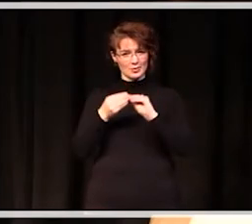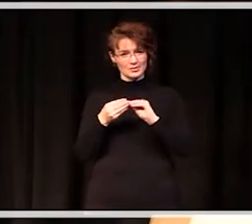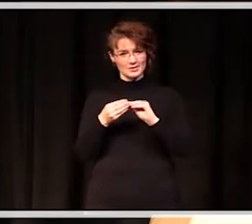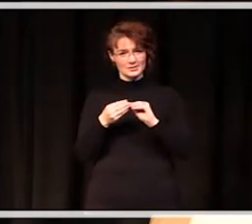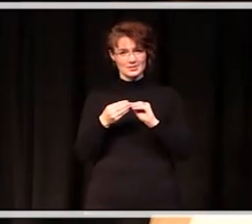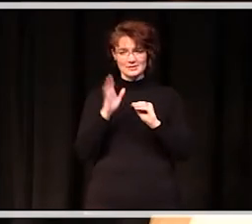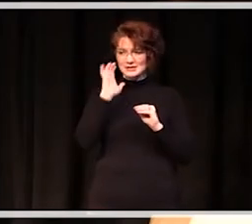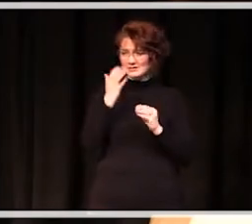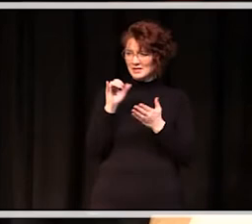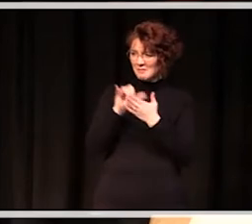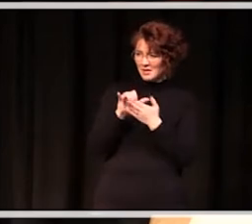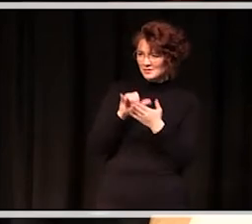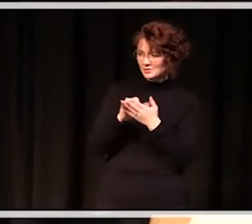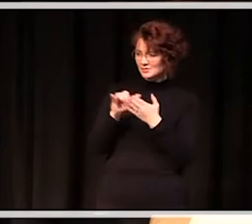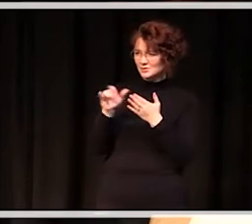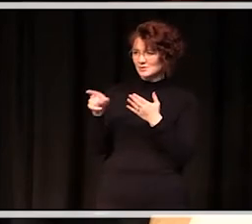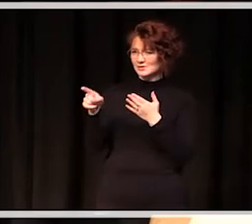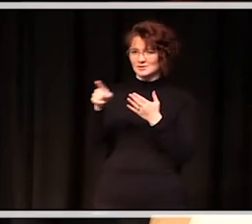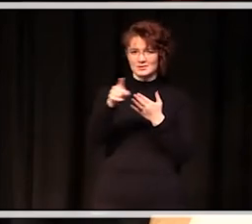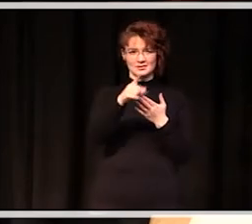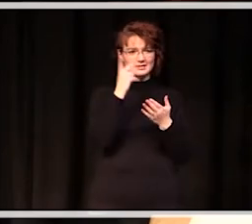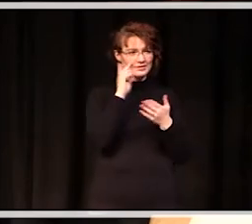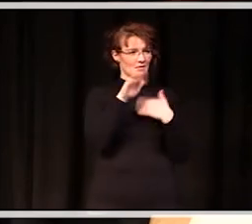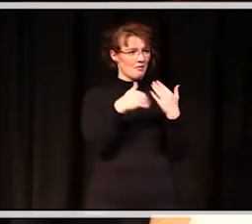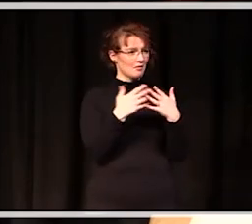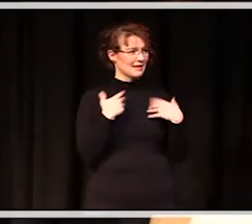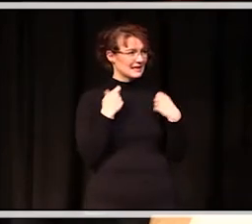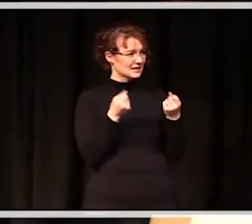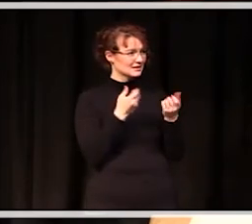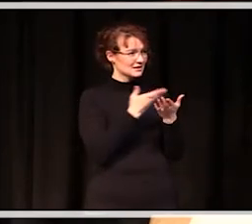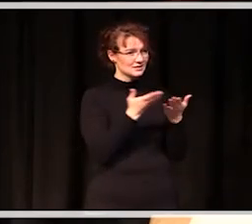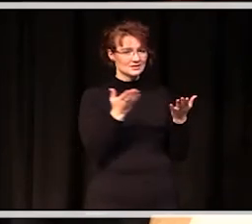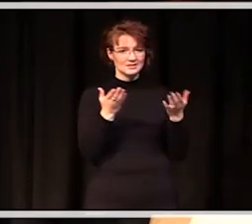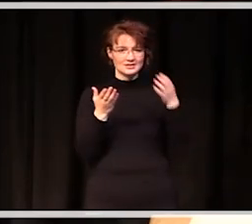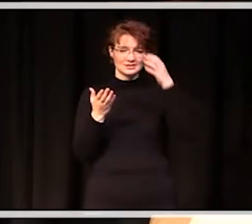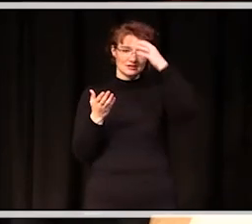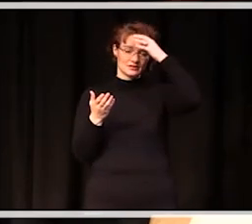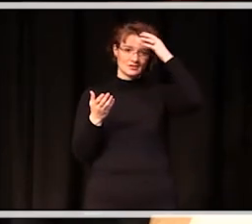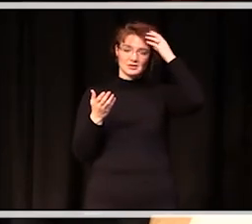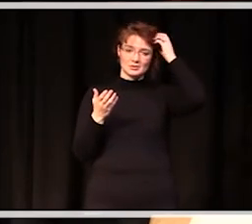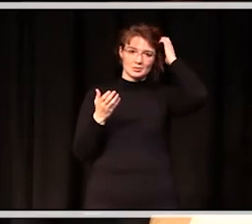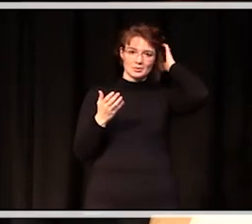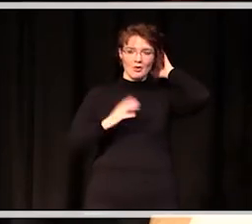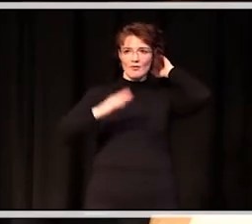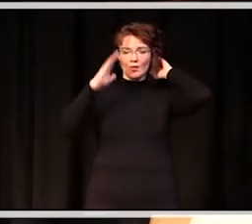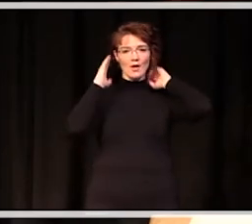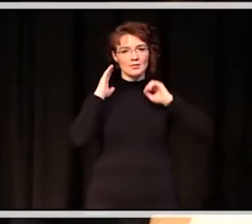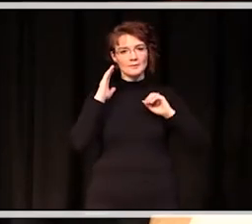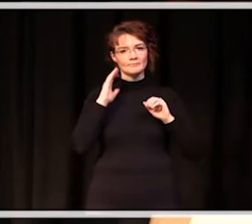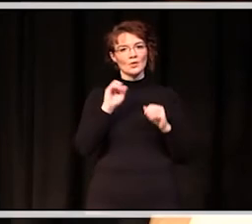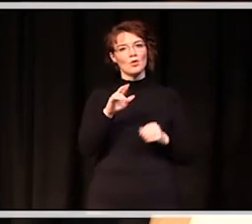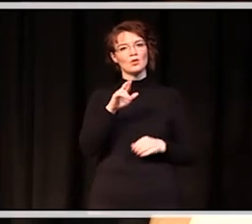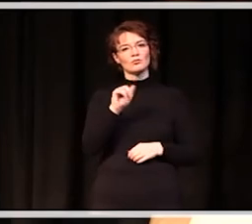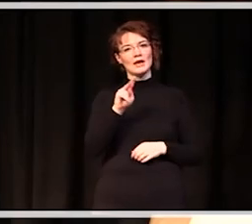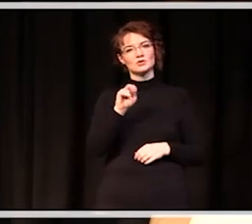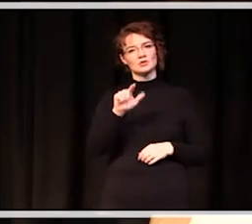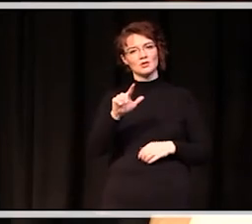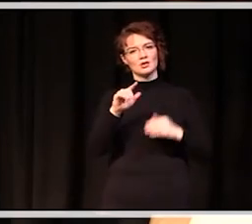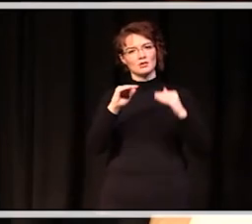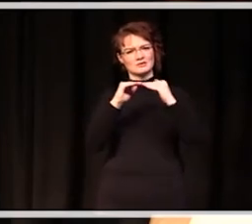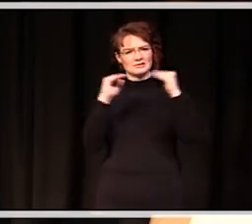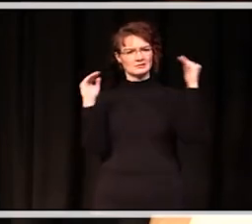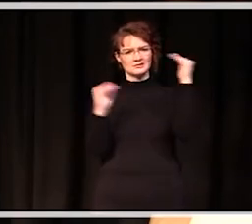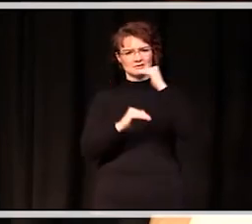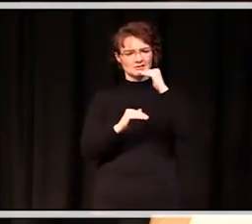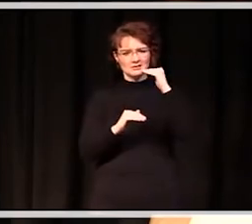situation to see healing in. We look at the racial tension in our world, in